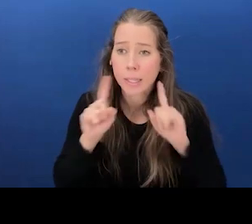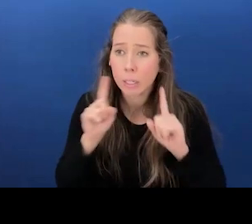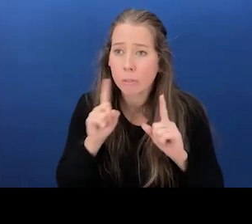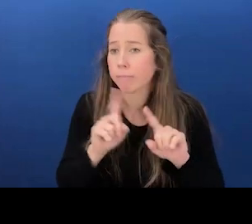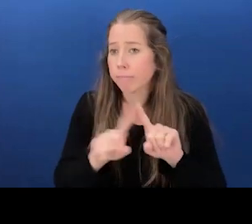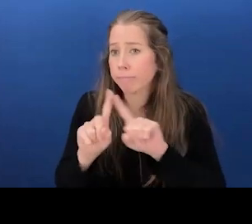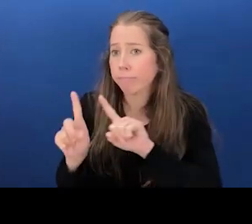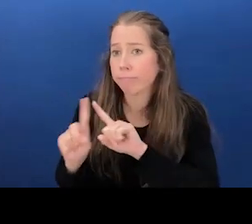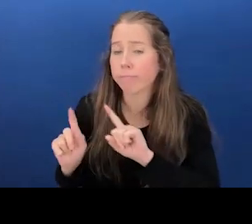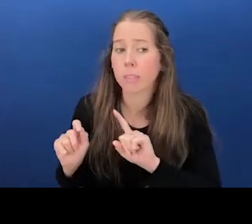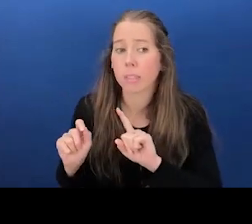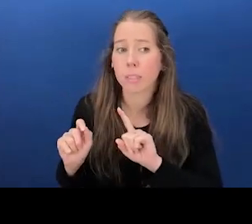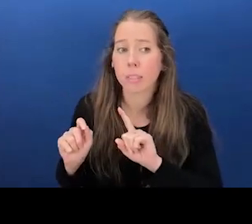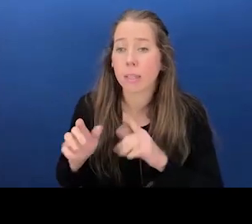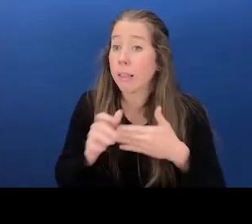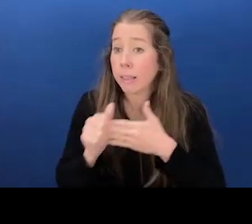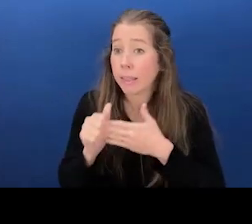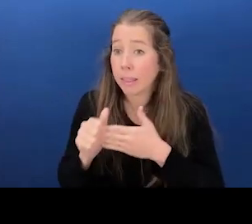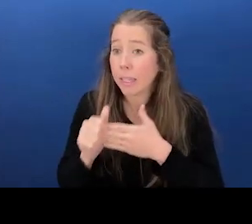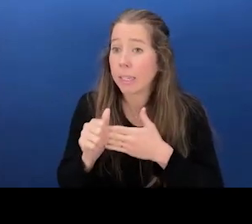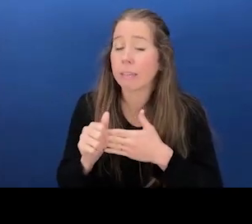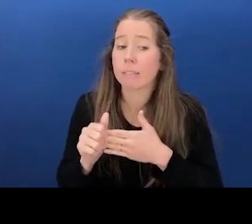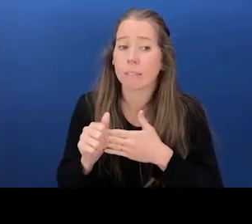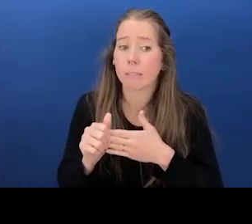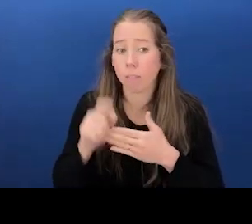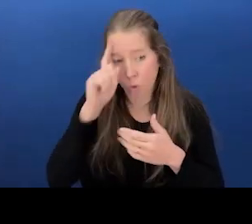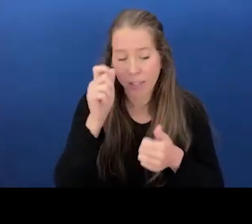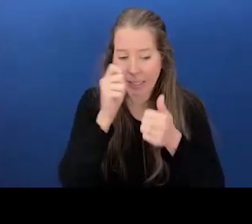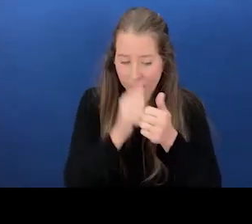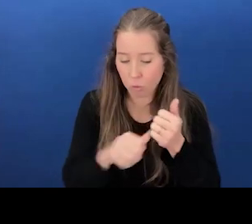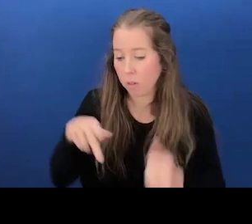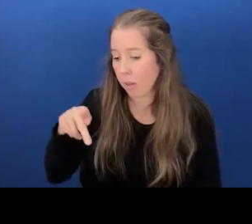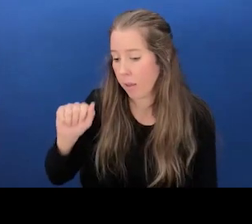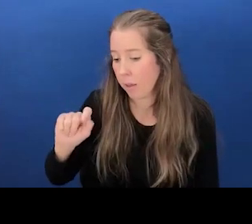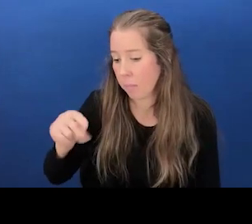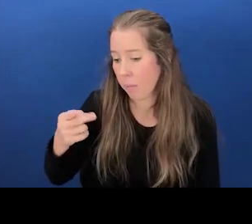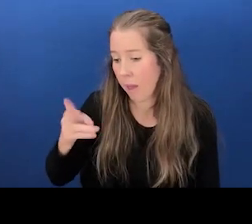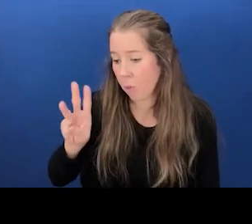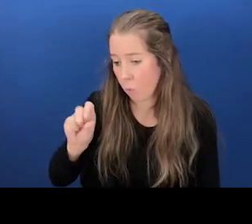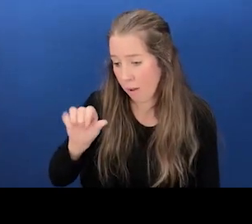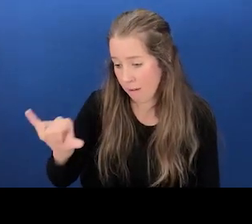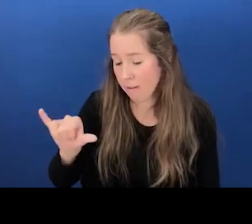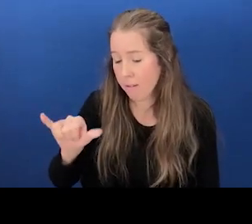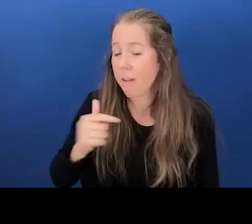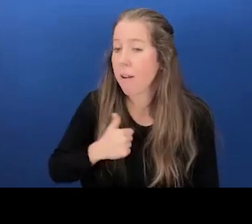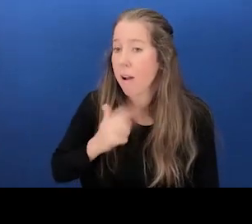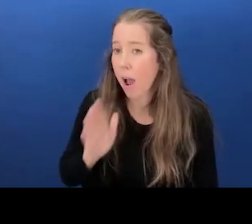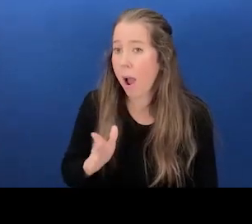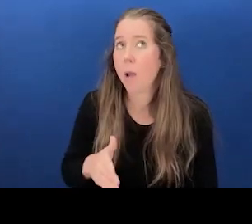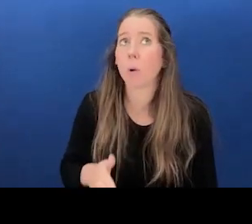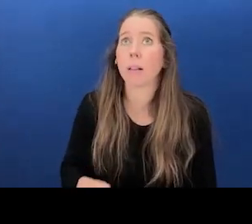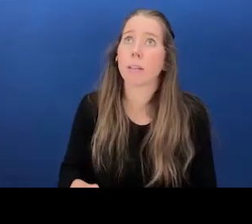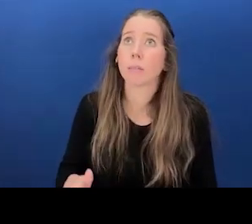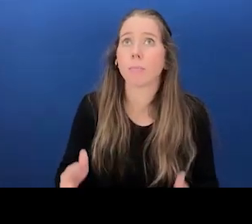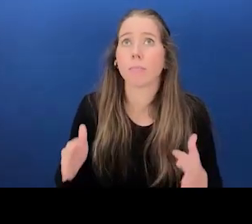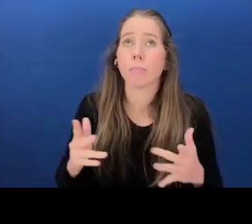the lead of each of the pathways, and I'll end up giving you a general